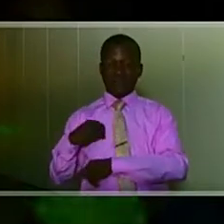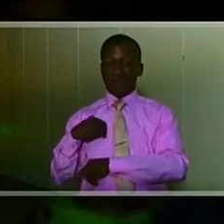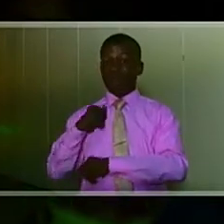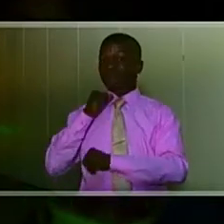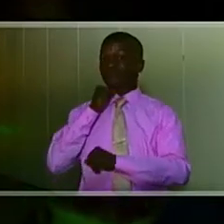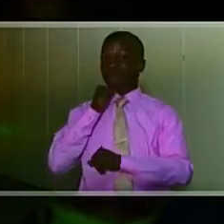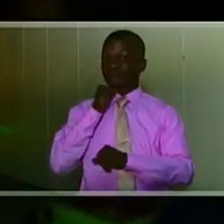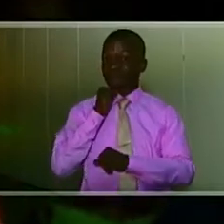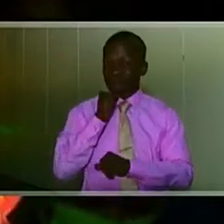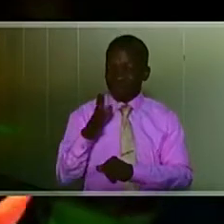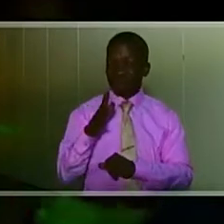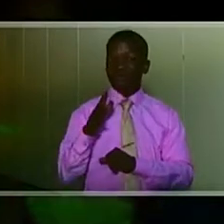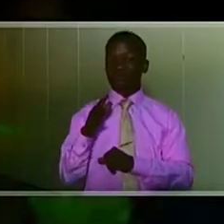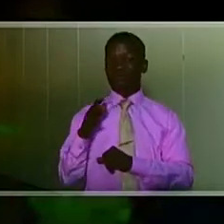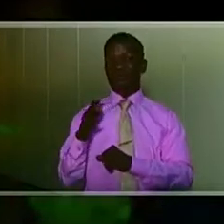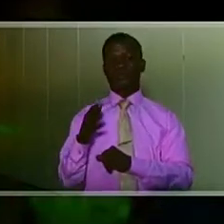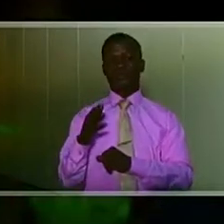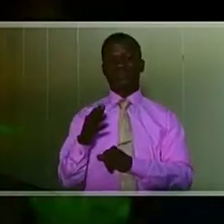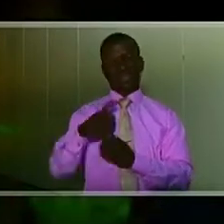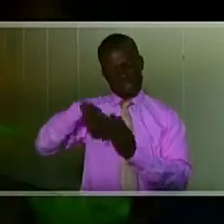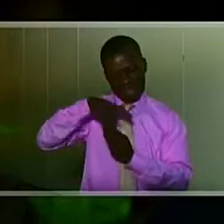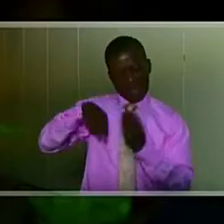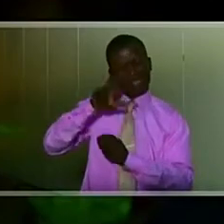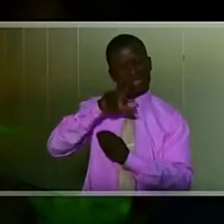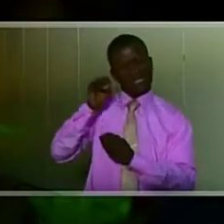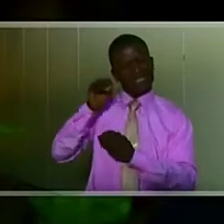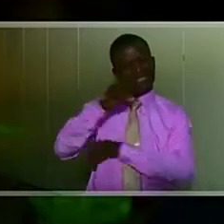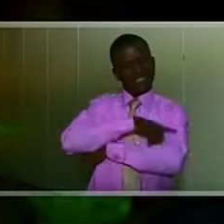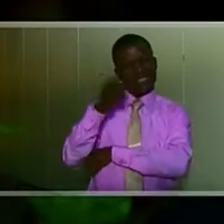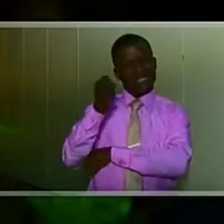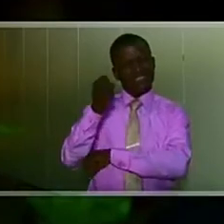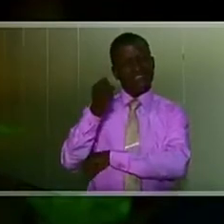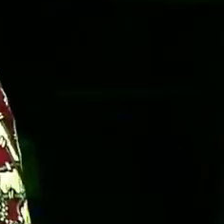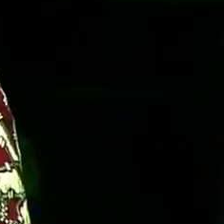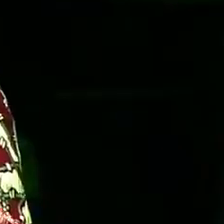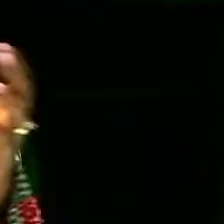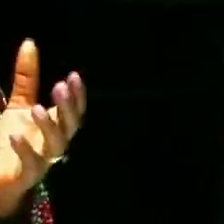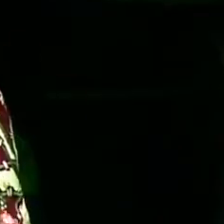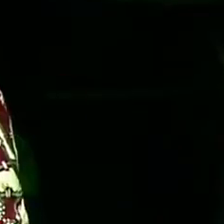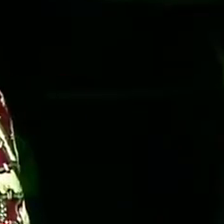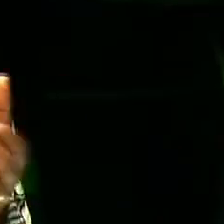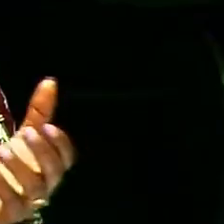assembly, within the 30 days, Nigerians are asking for law.